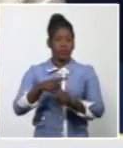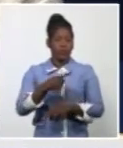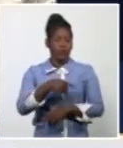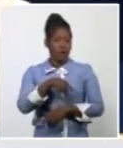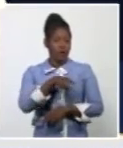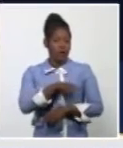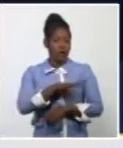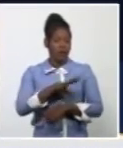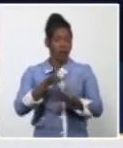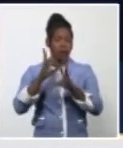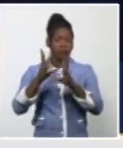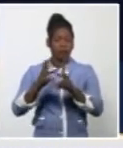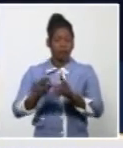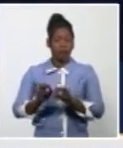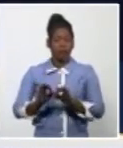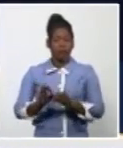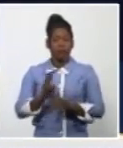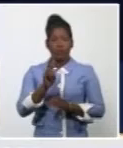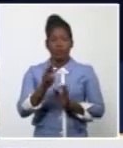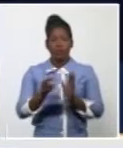Cuba already accumulates